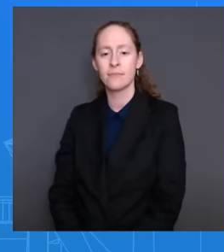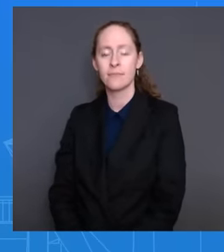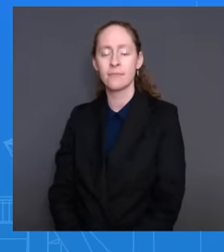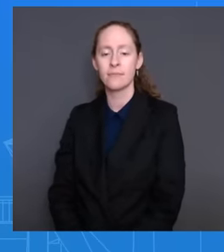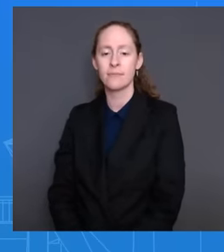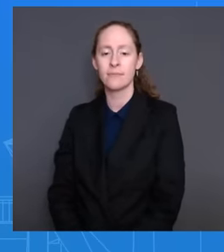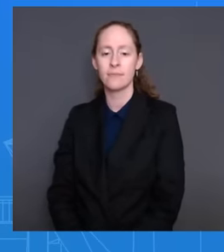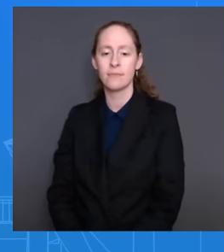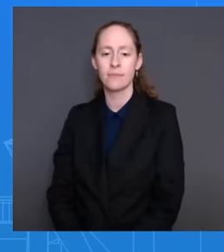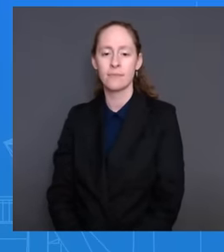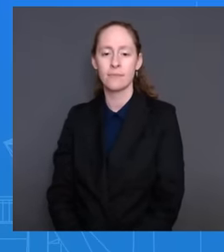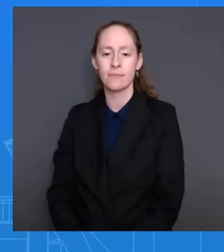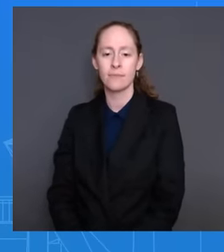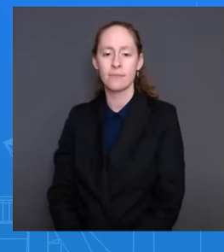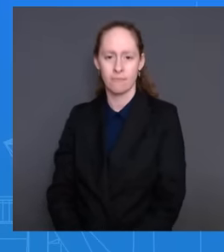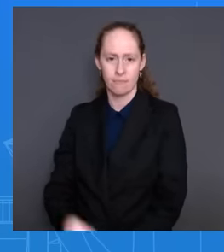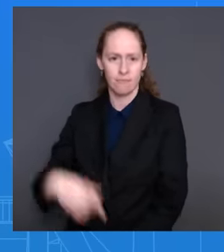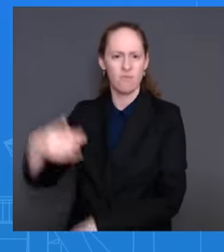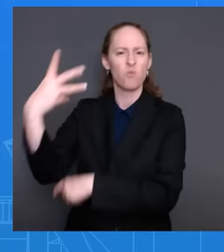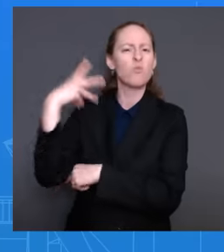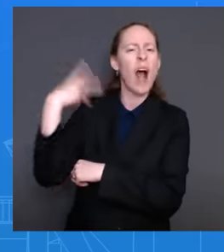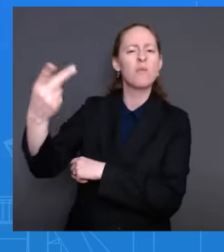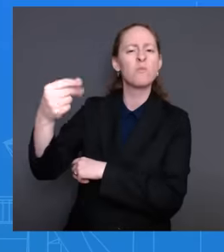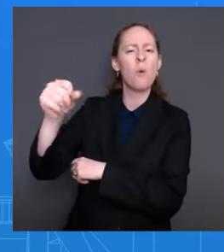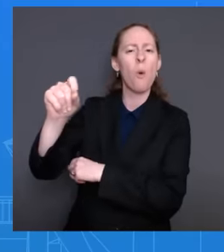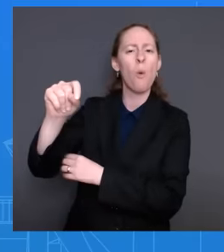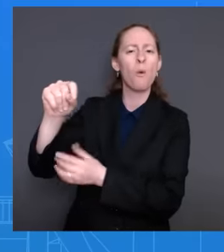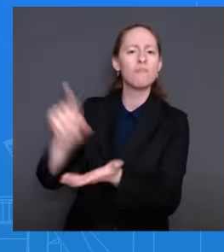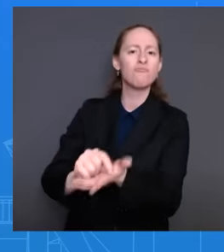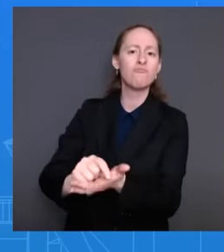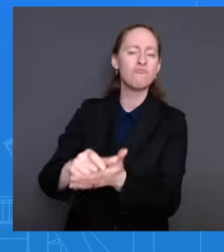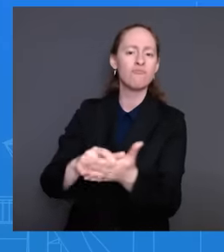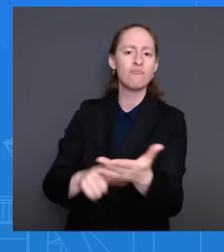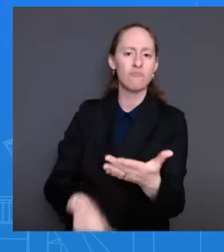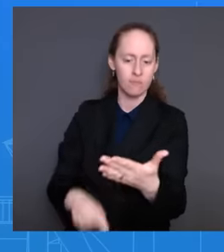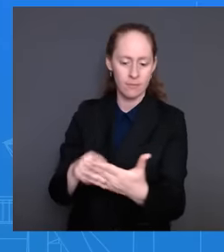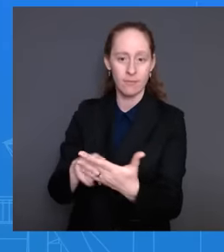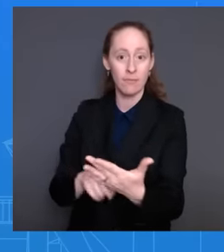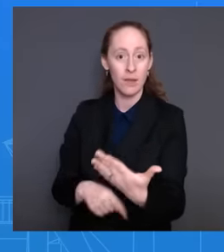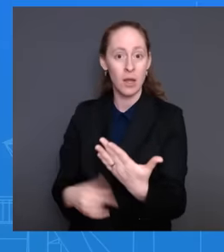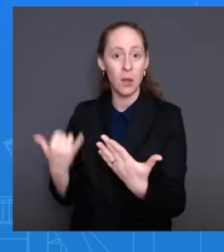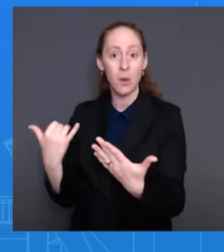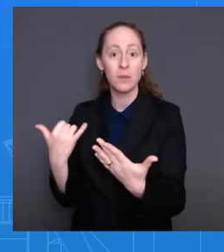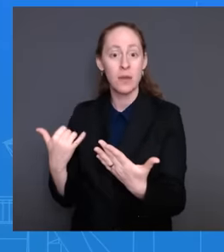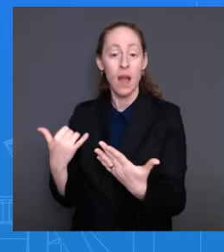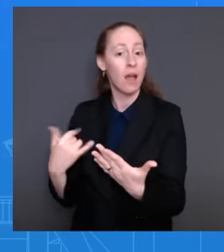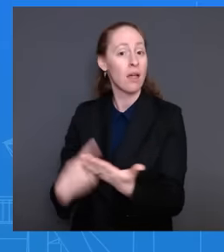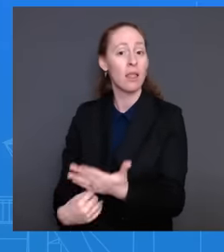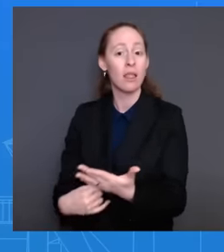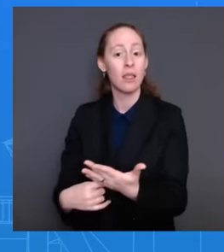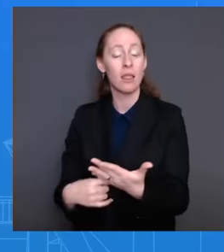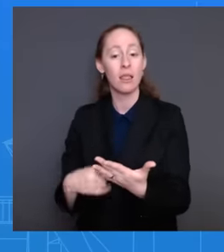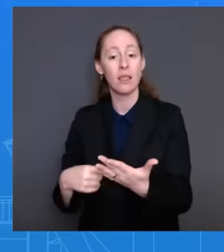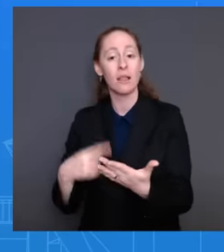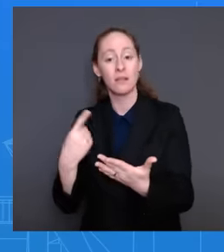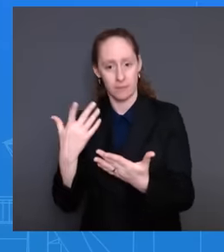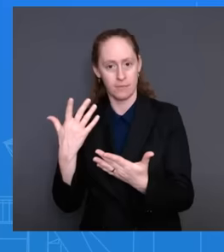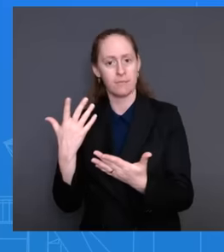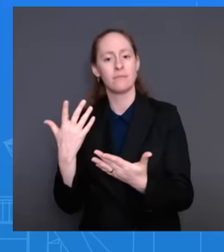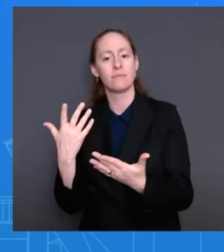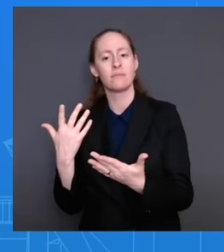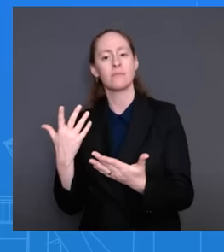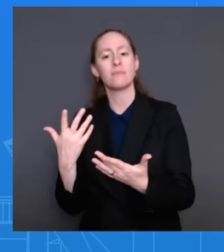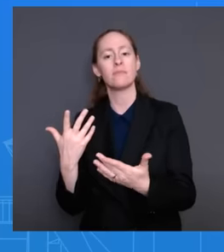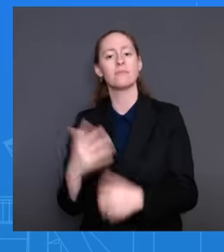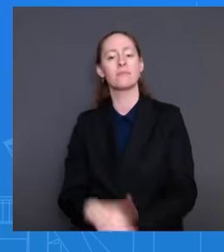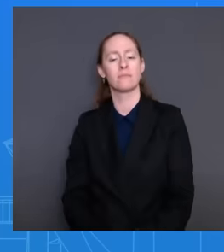that a soft landing seems, in his view, particularly unlikely. And we heard Brian suggest, I think, a rather rosy picture of being